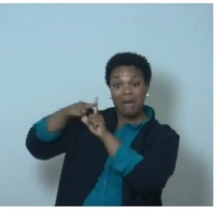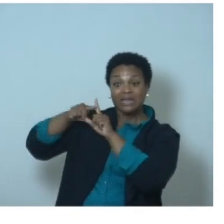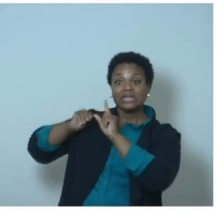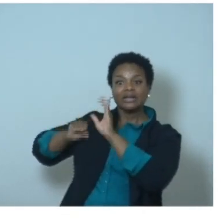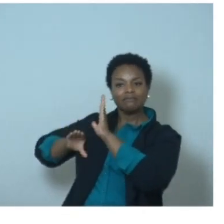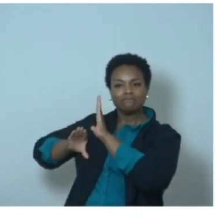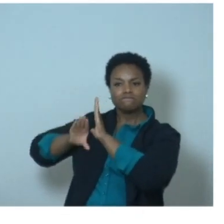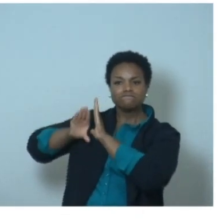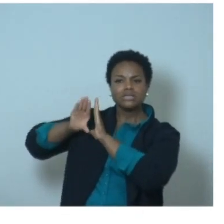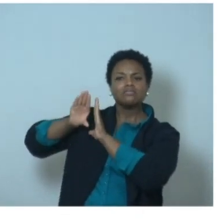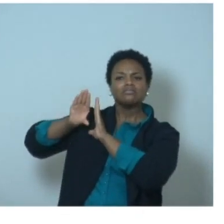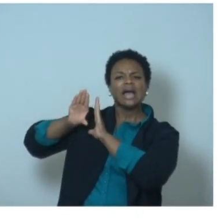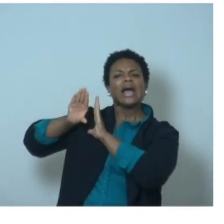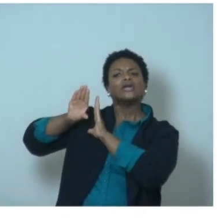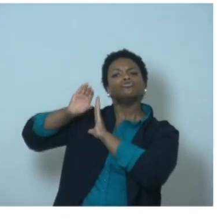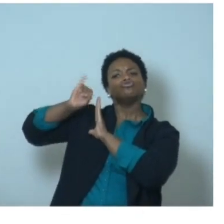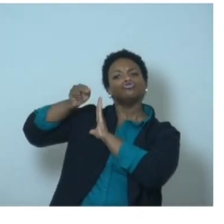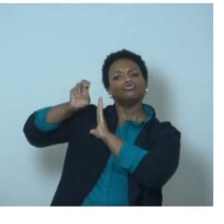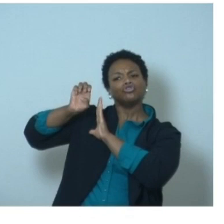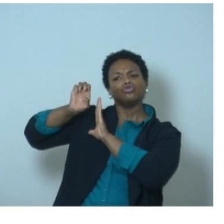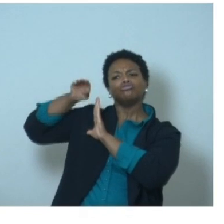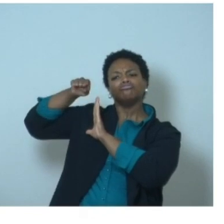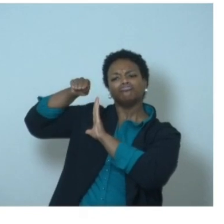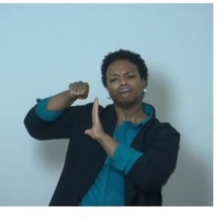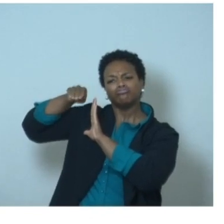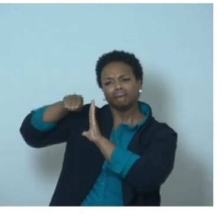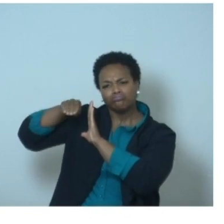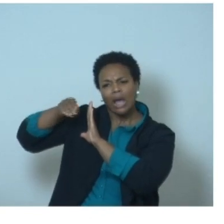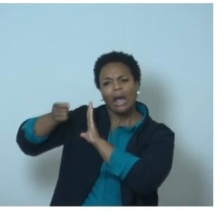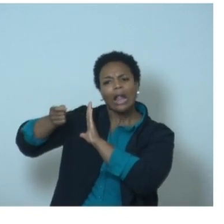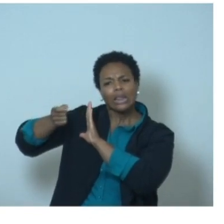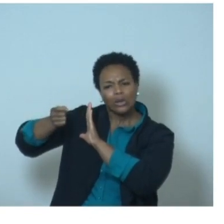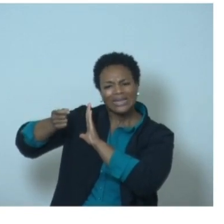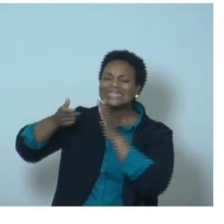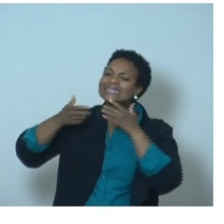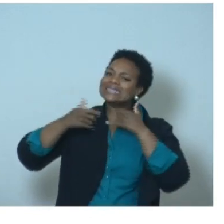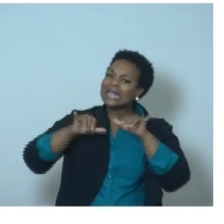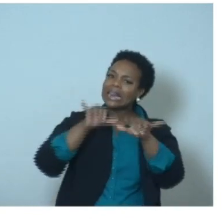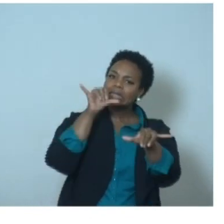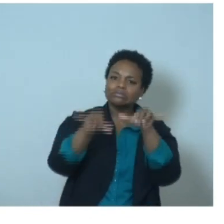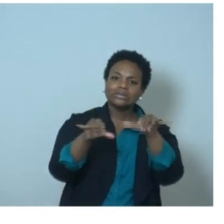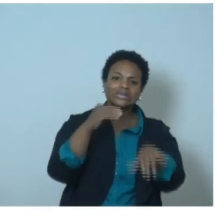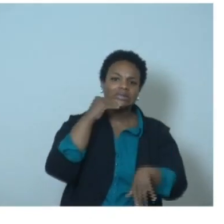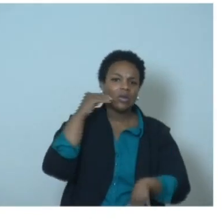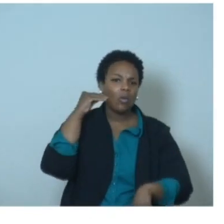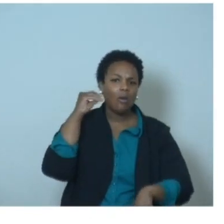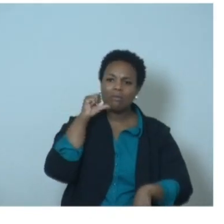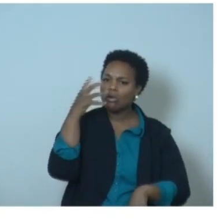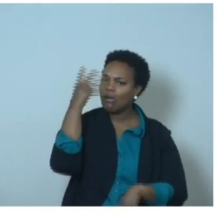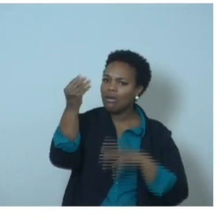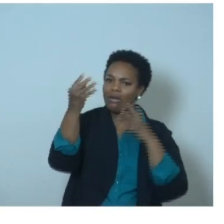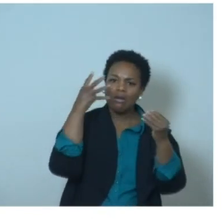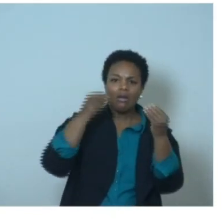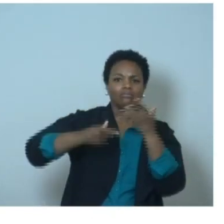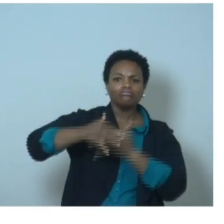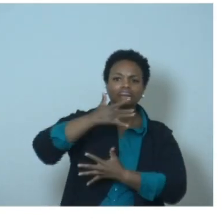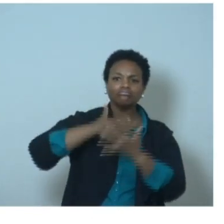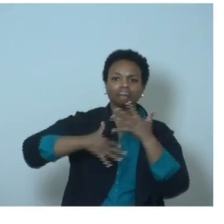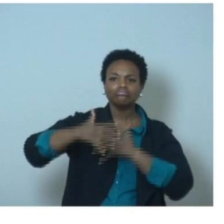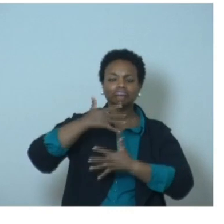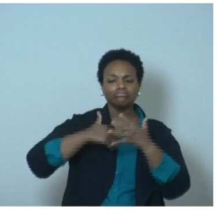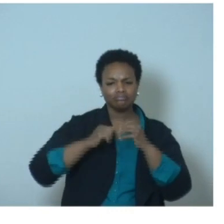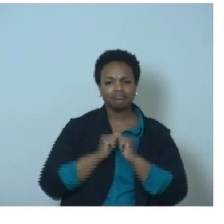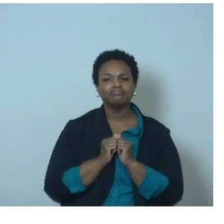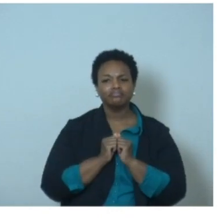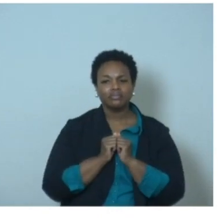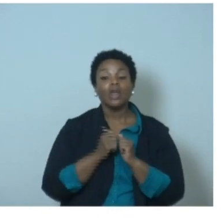expand activities. Testing, not quite to our 7-day target, but when we have enough supplies, we clearly have the